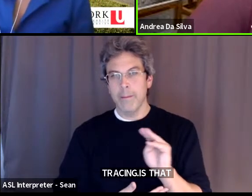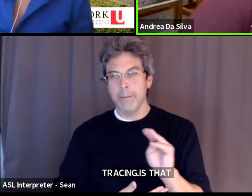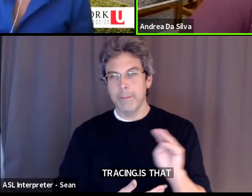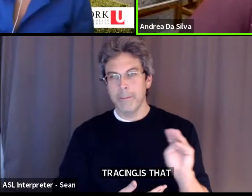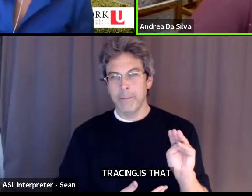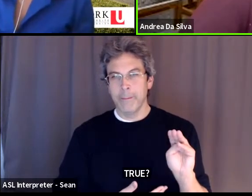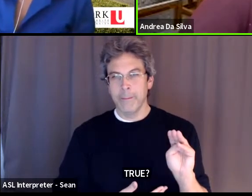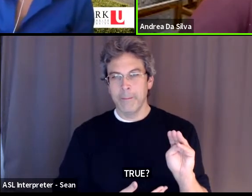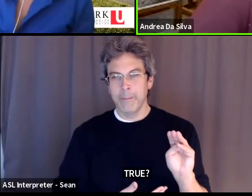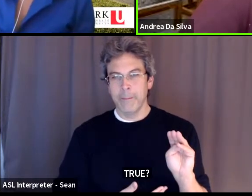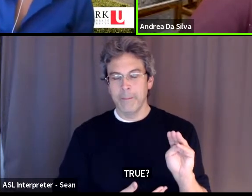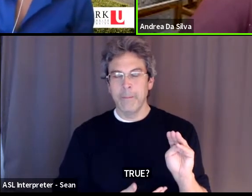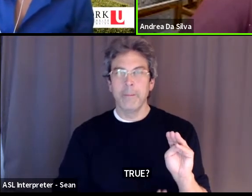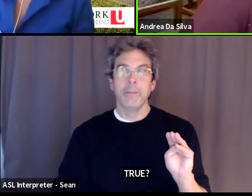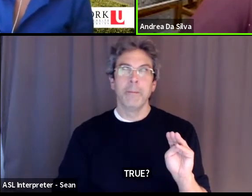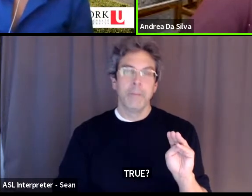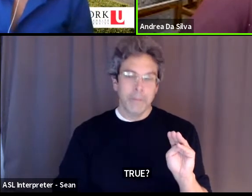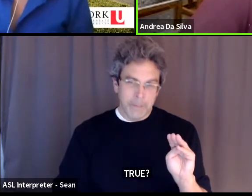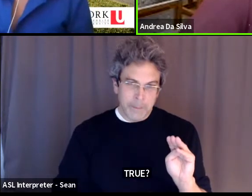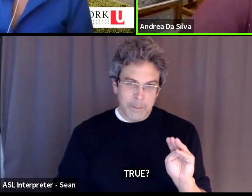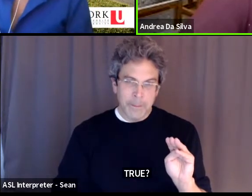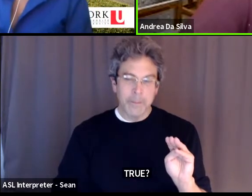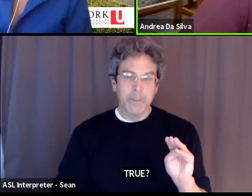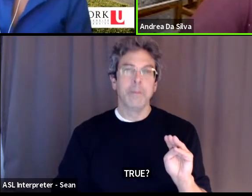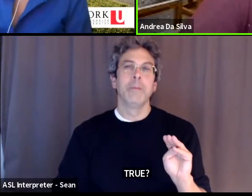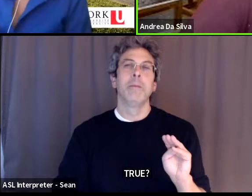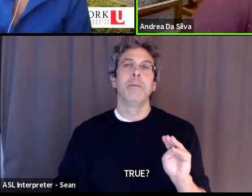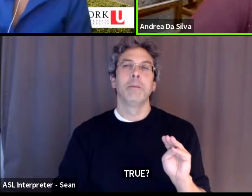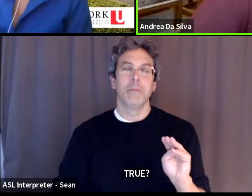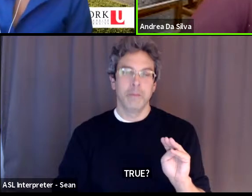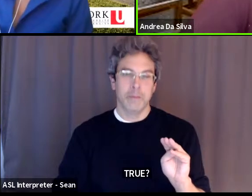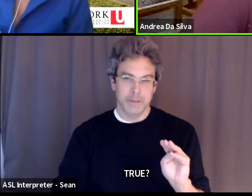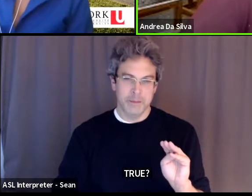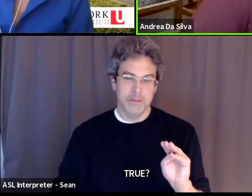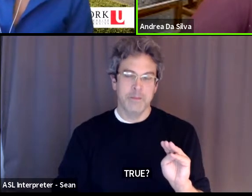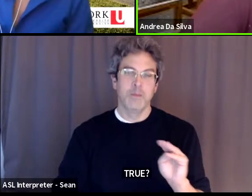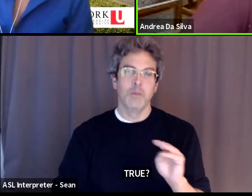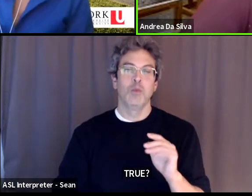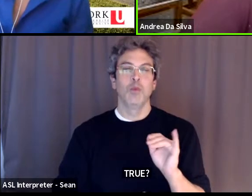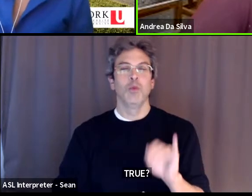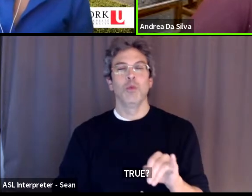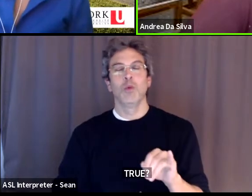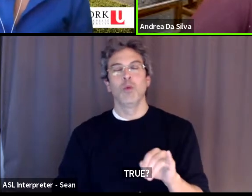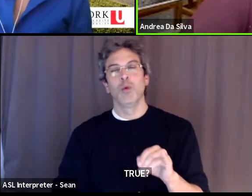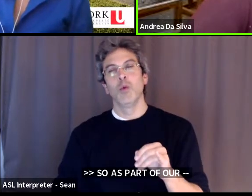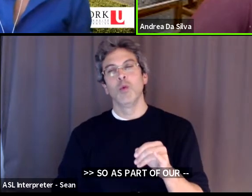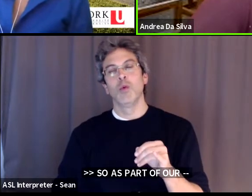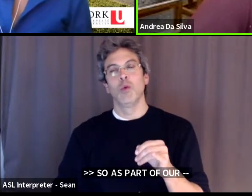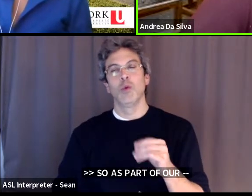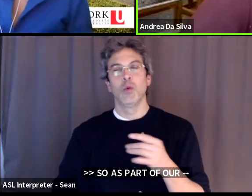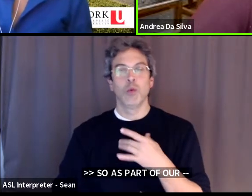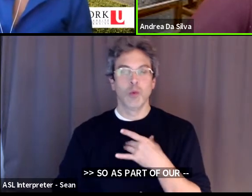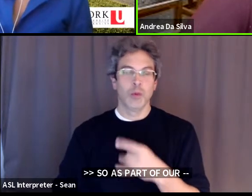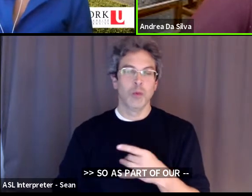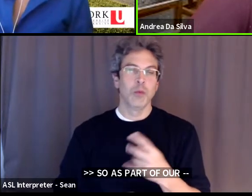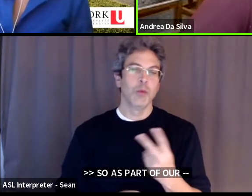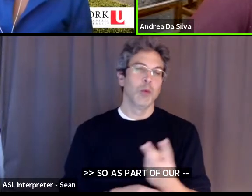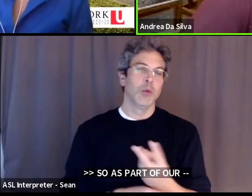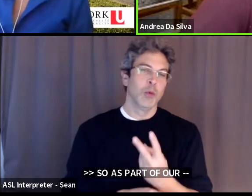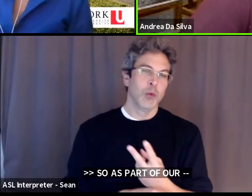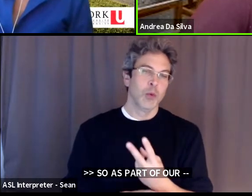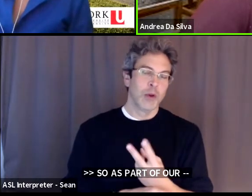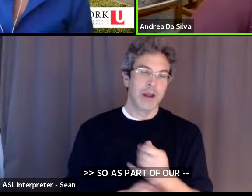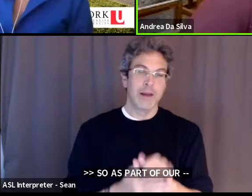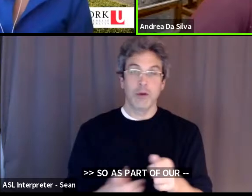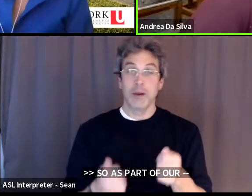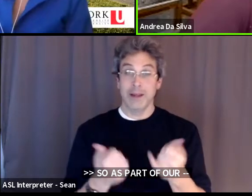So as part of our the usual course of outbreak management, with the increasing numbers of